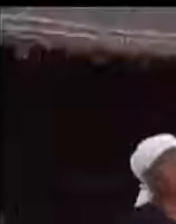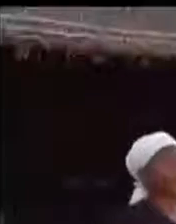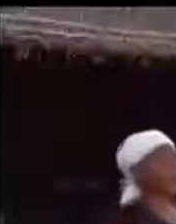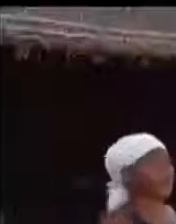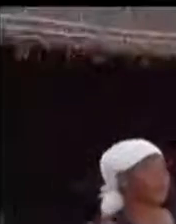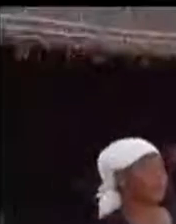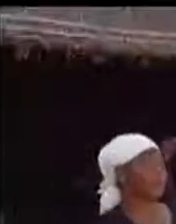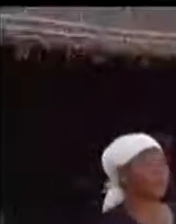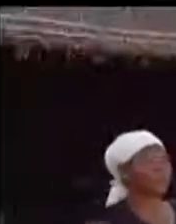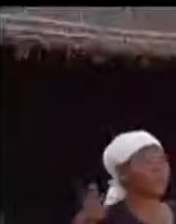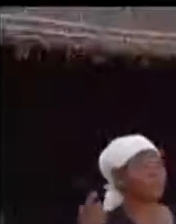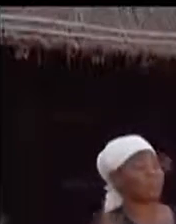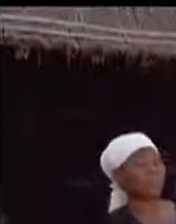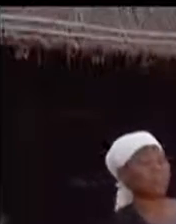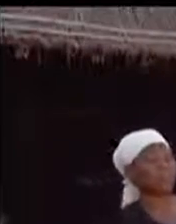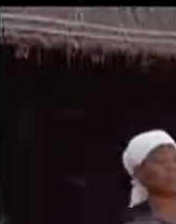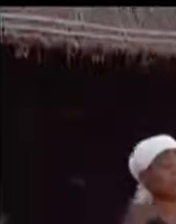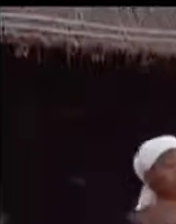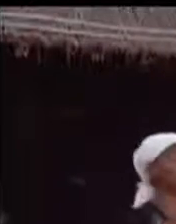years.